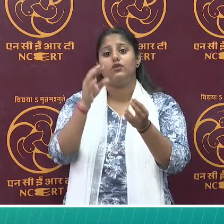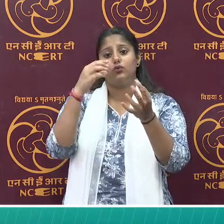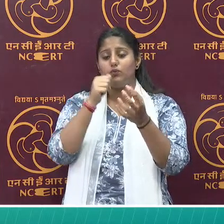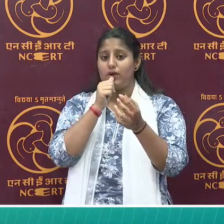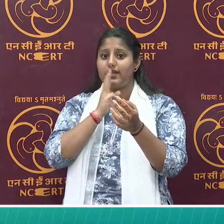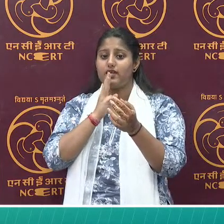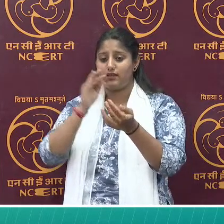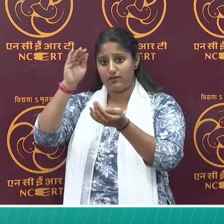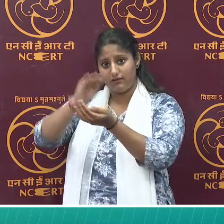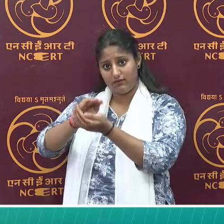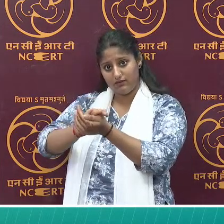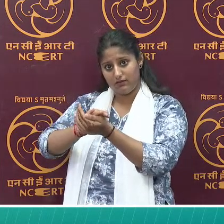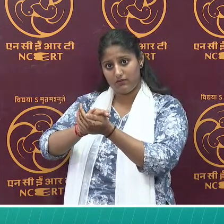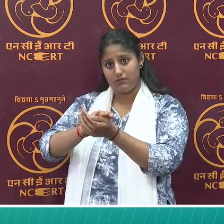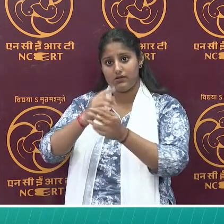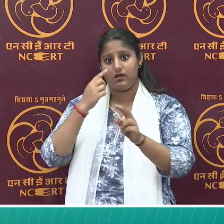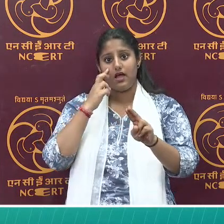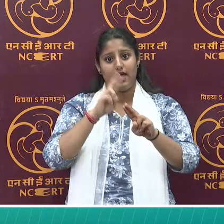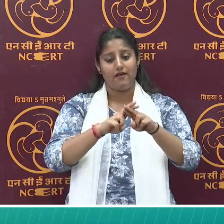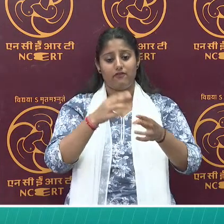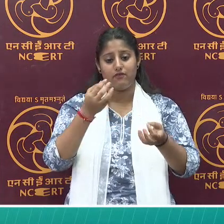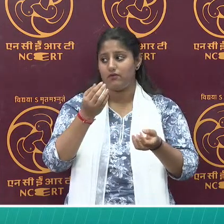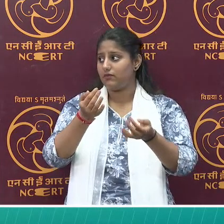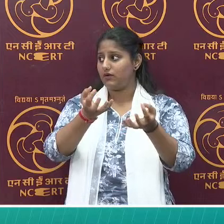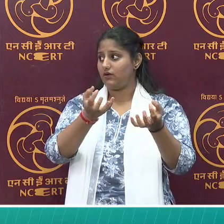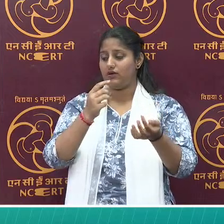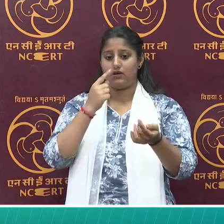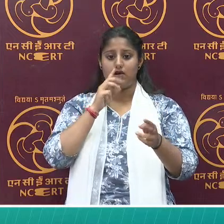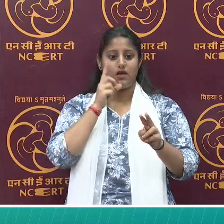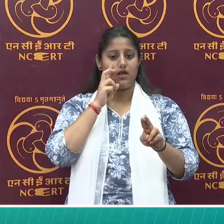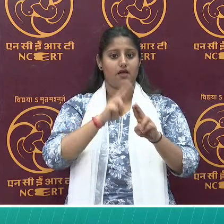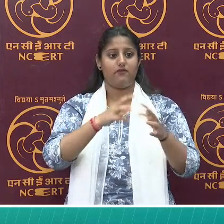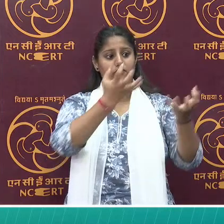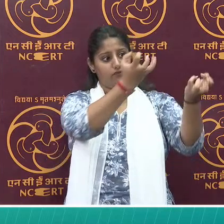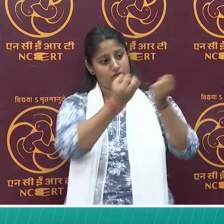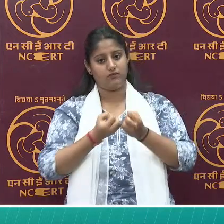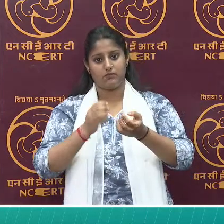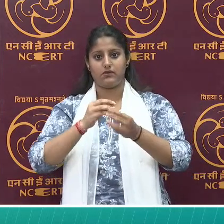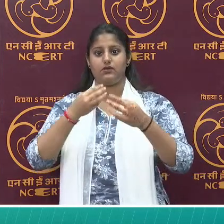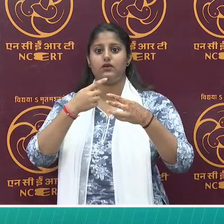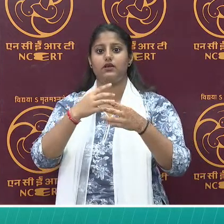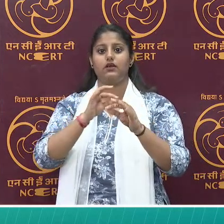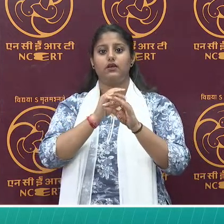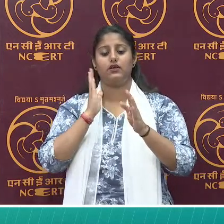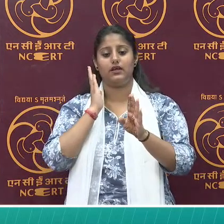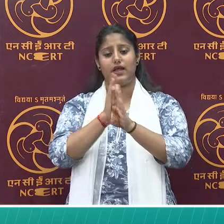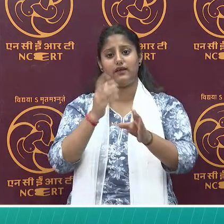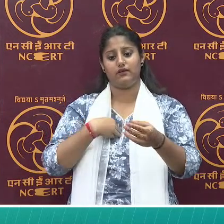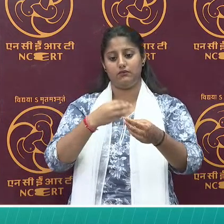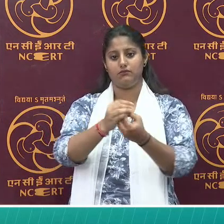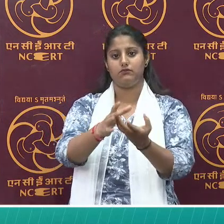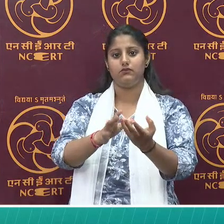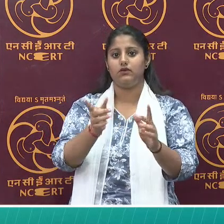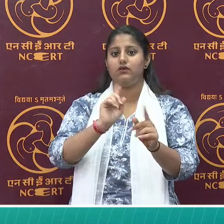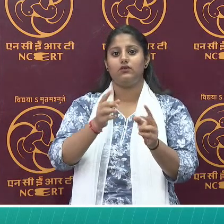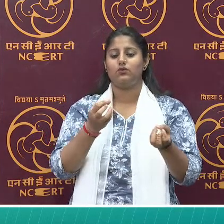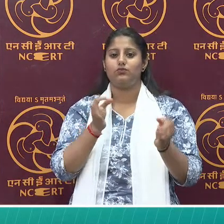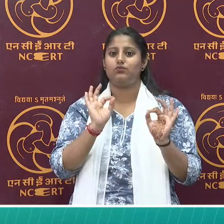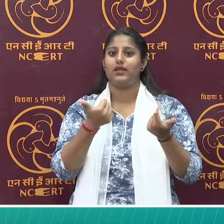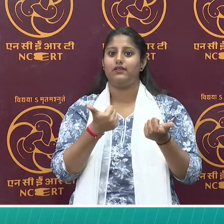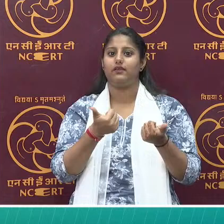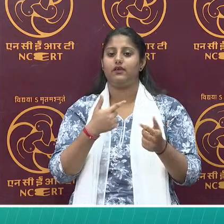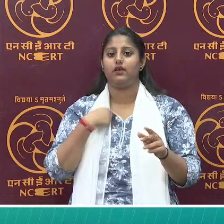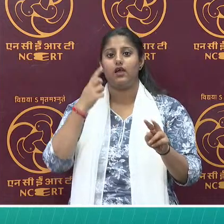right. So, the ones coming up, they are not the healthier ones. So, this we also have seen while